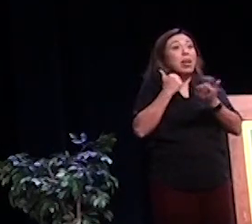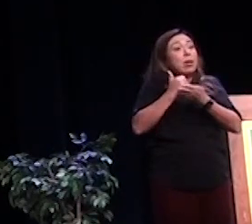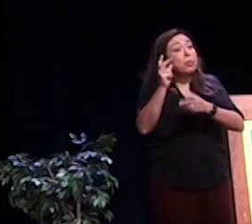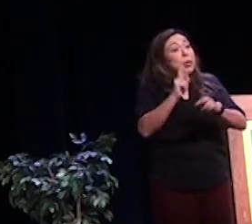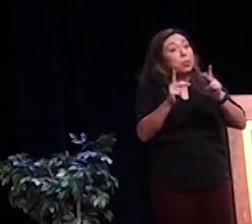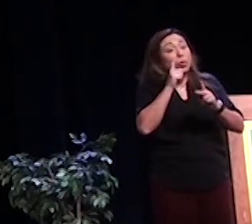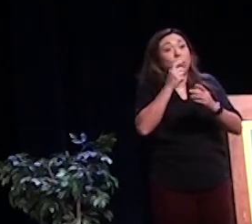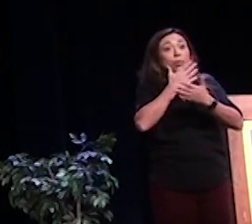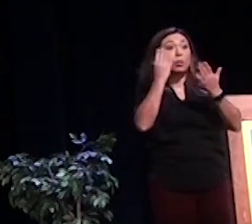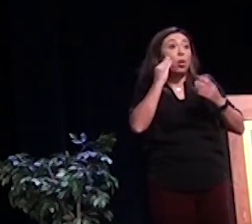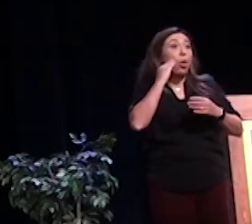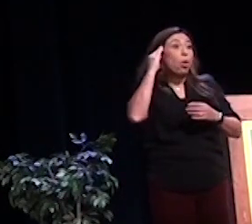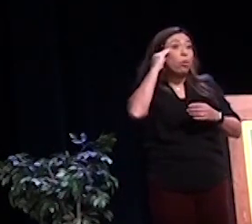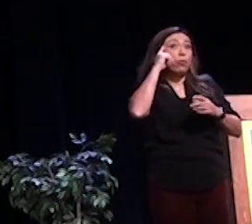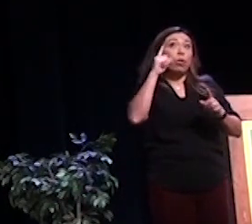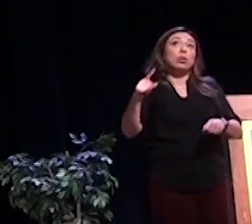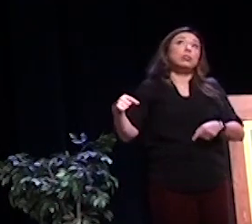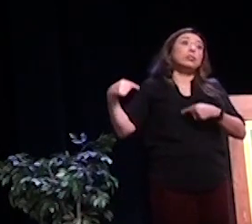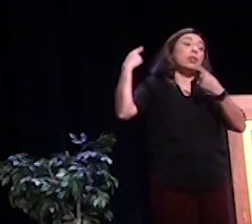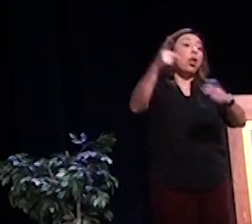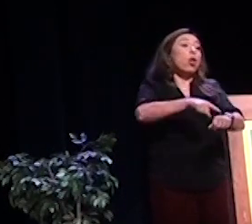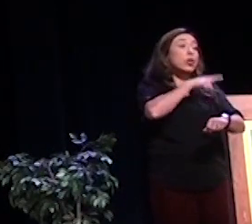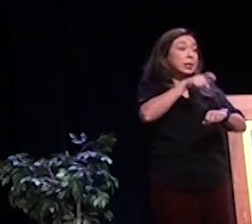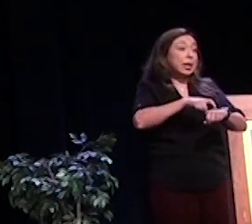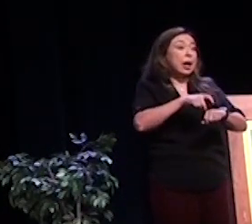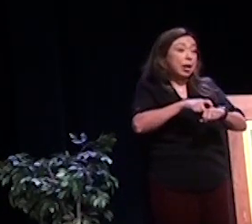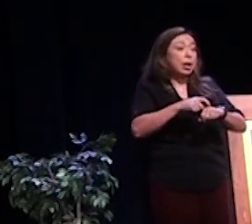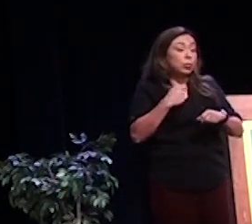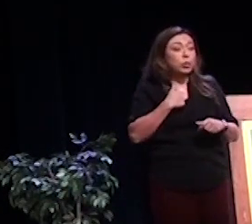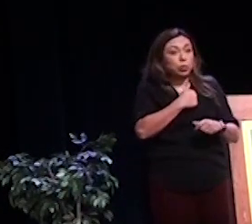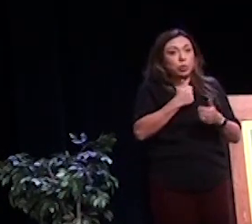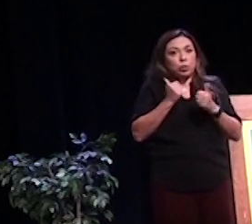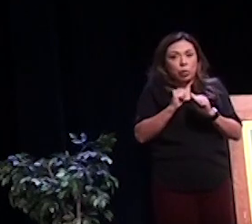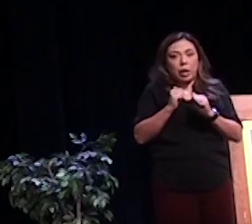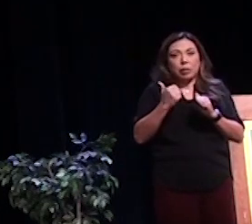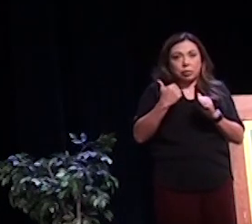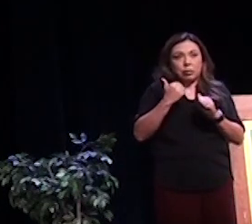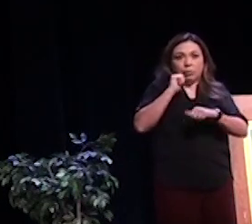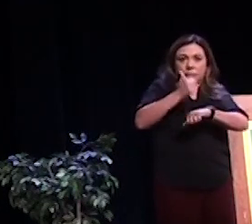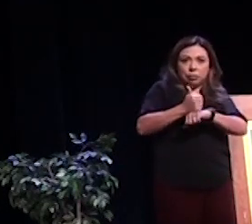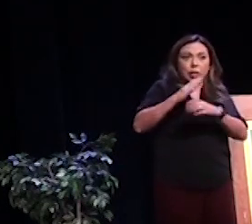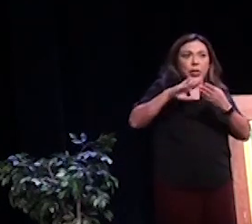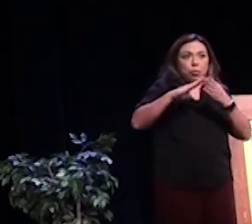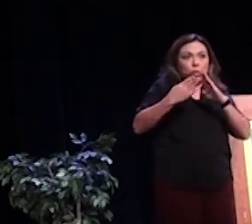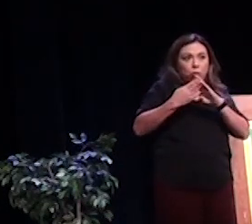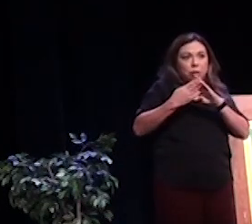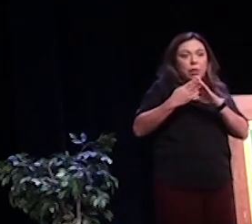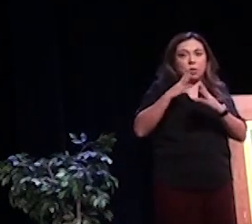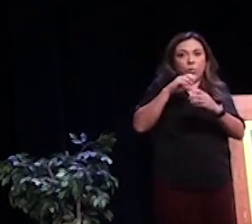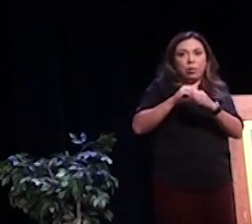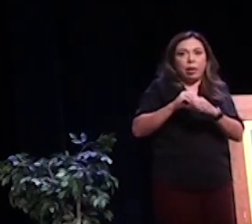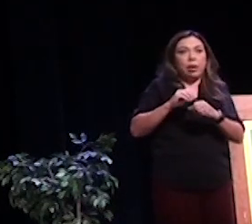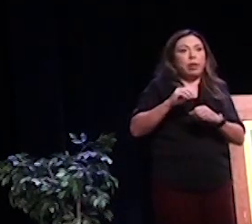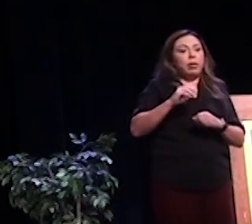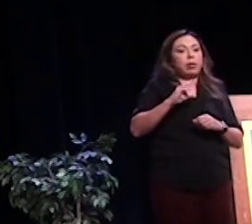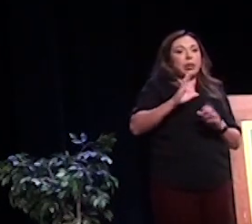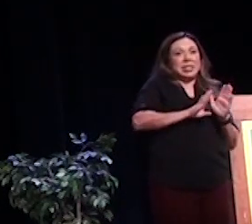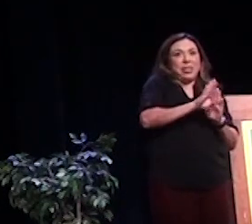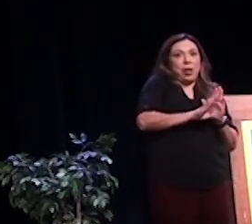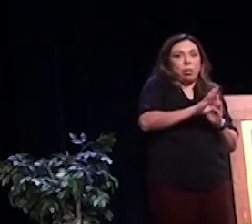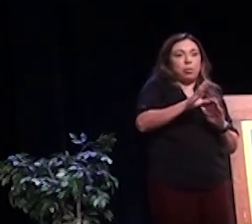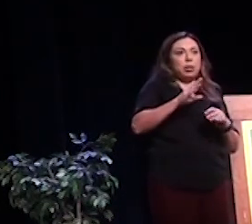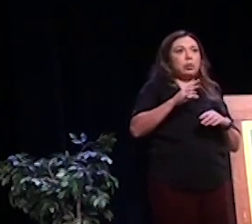or unhoused for a very long time. So we're building that community amongst their neighbors that are within the development, inside